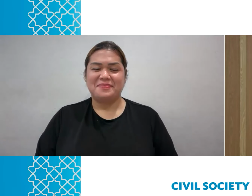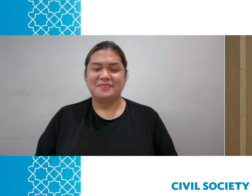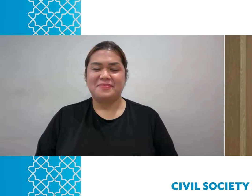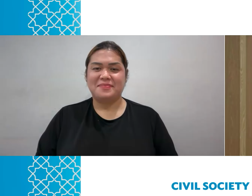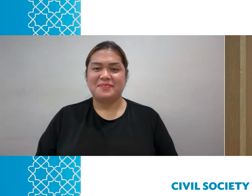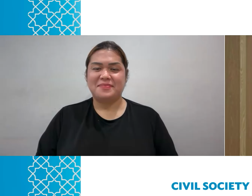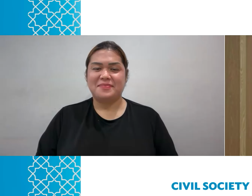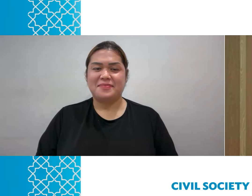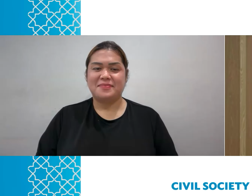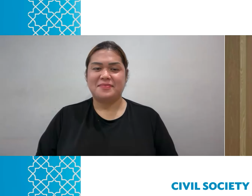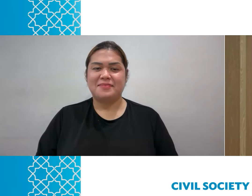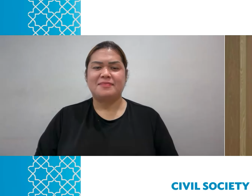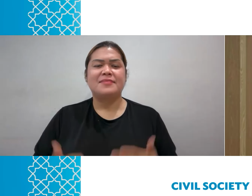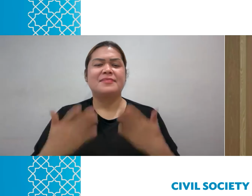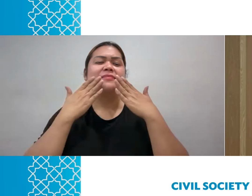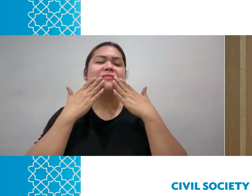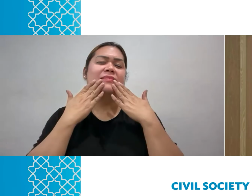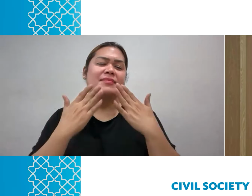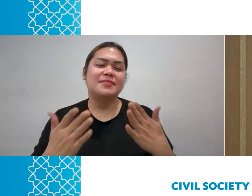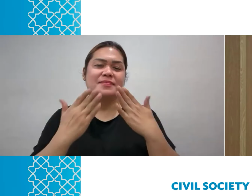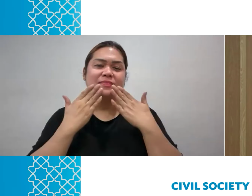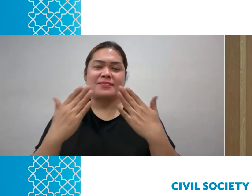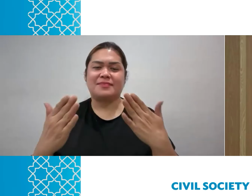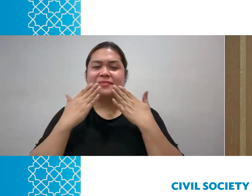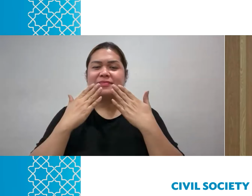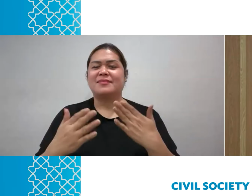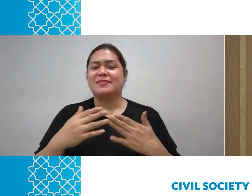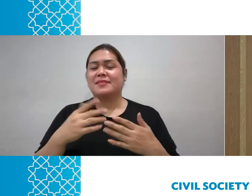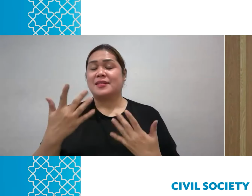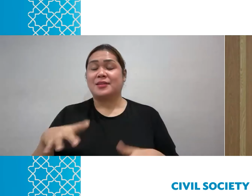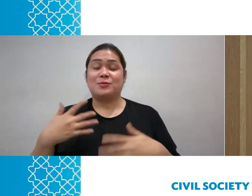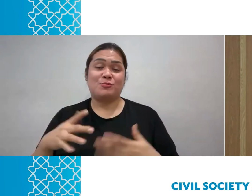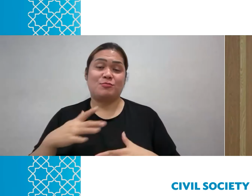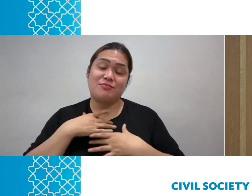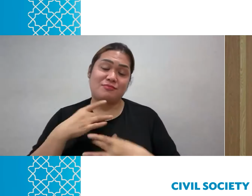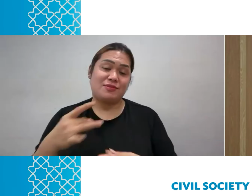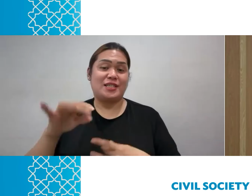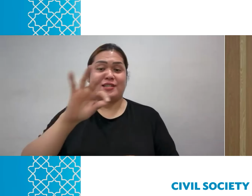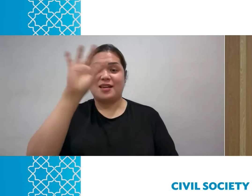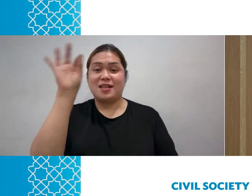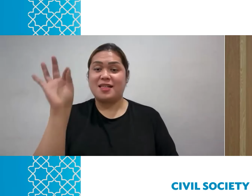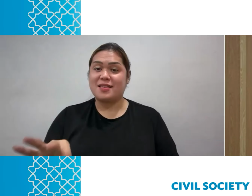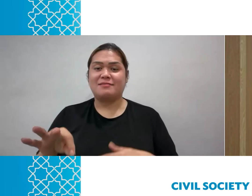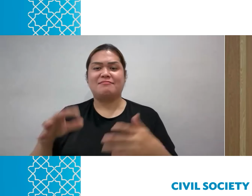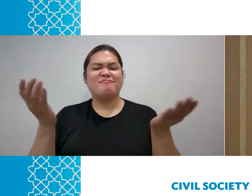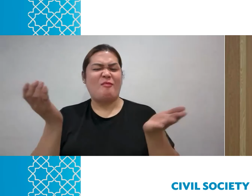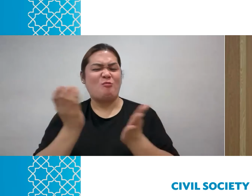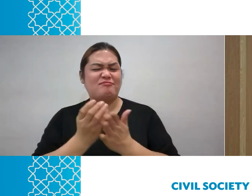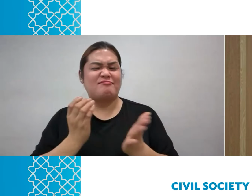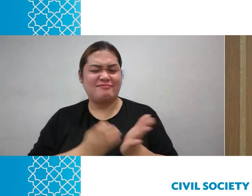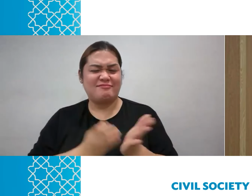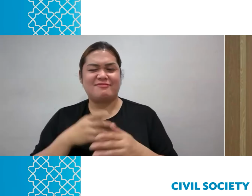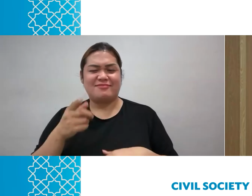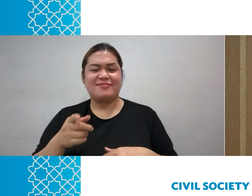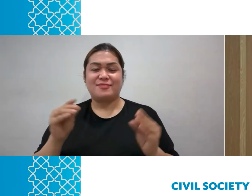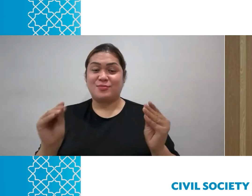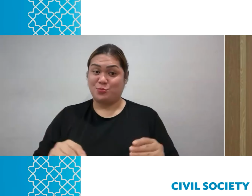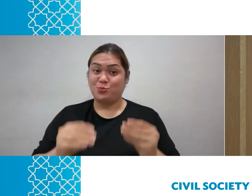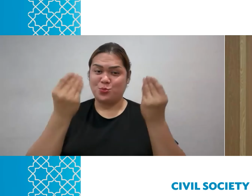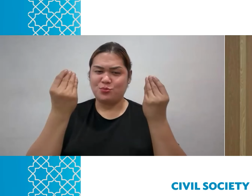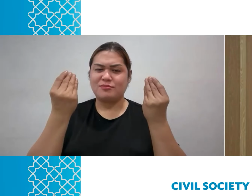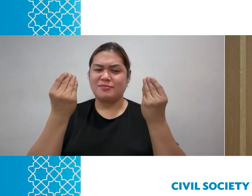Thank you very much. It's a very interesting question. Of course, youth and women are very important in any decision making. But